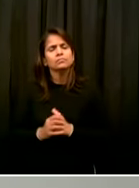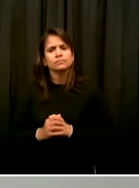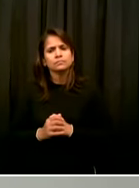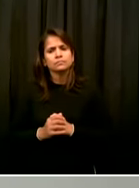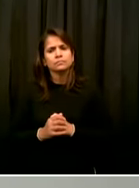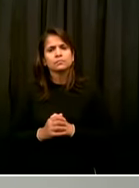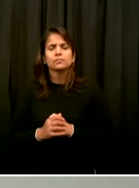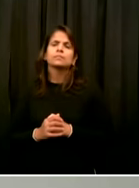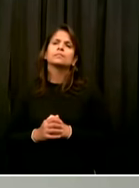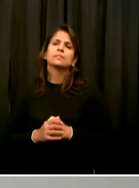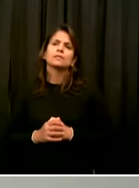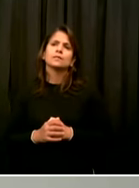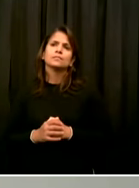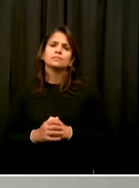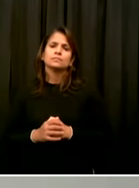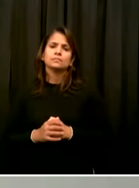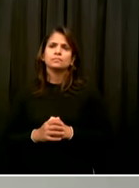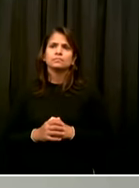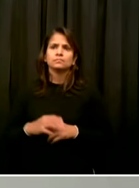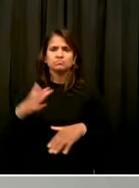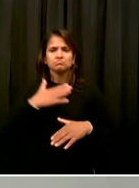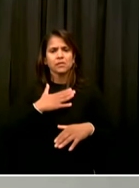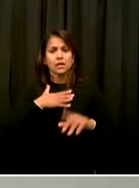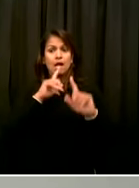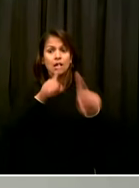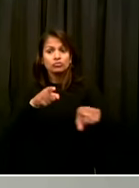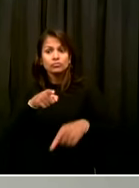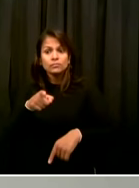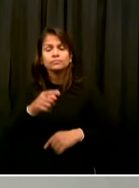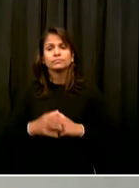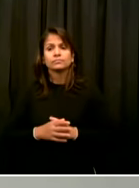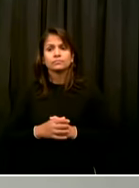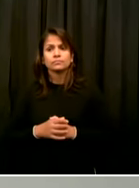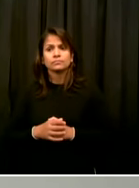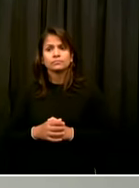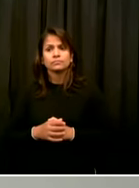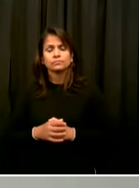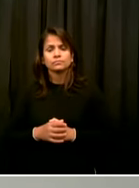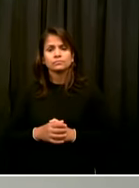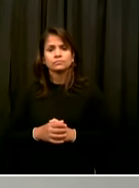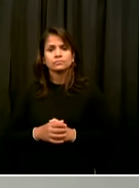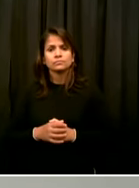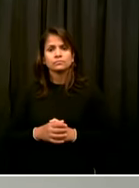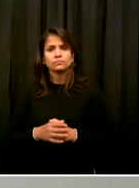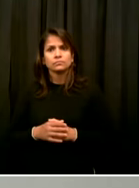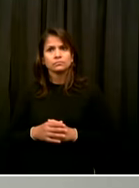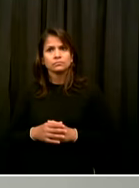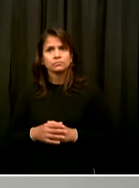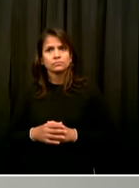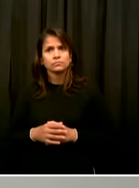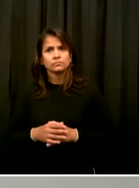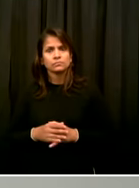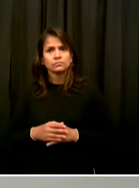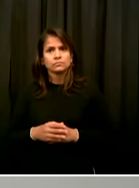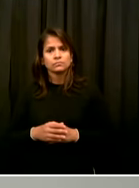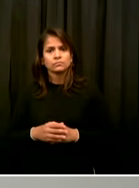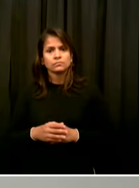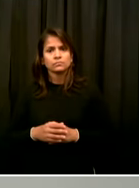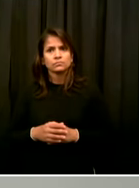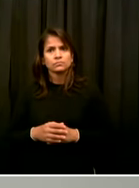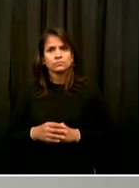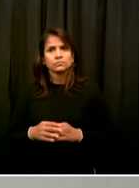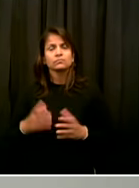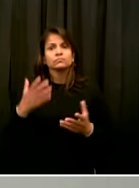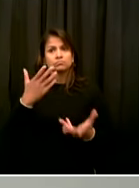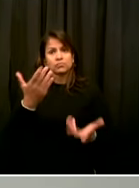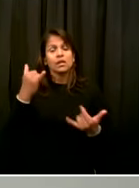is information that we have validated. It's not just information that comes and we try to make a decision based on. It's information that